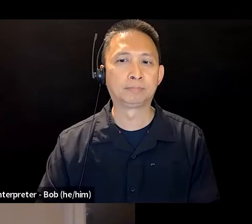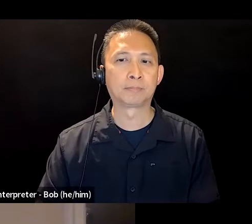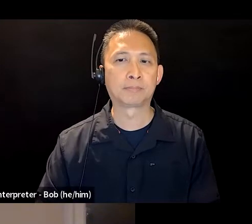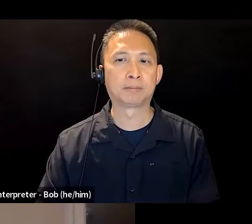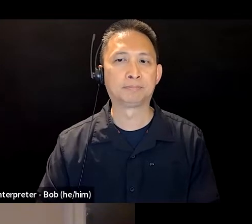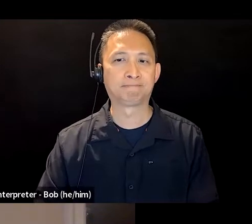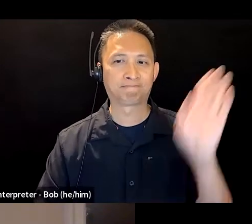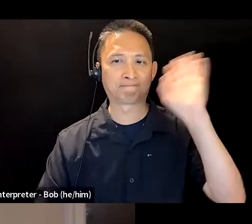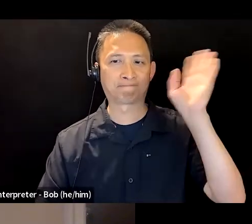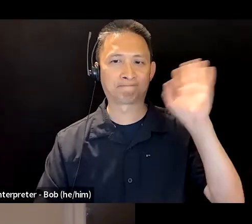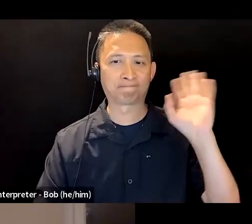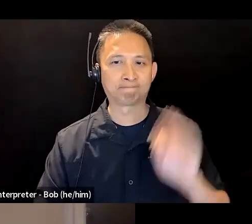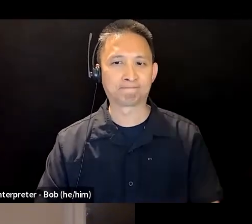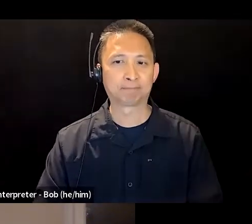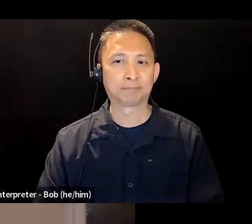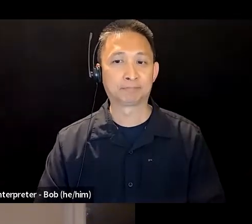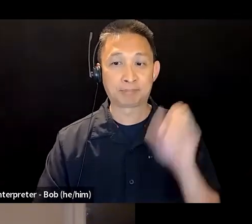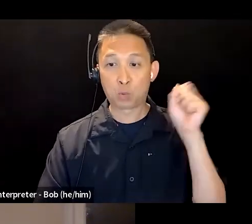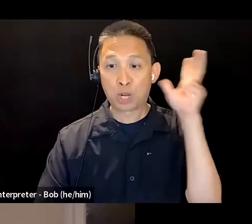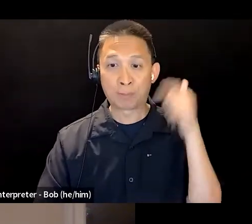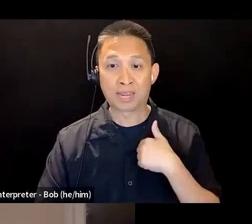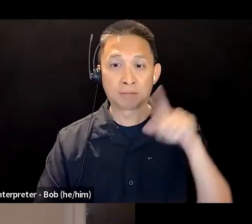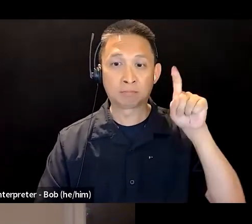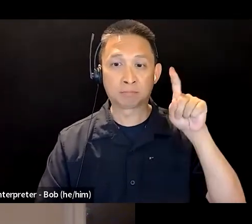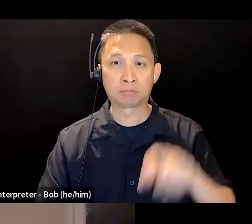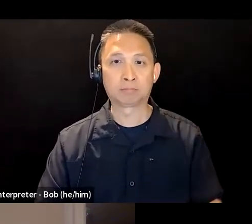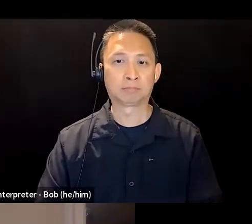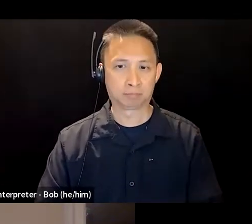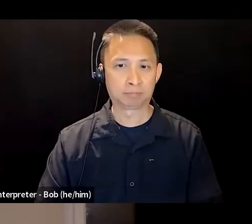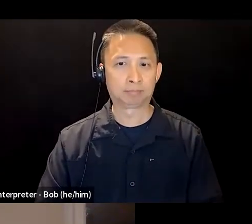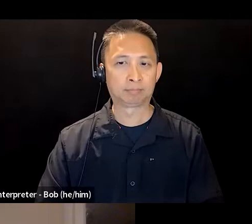Hi, everyone. Can you hear me okay? Yep.